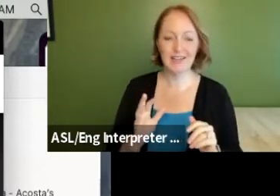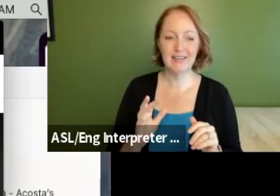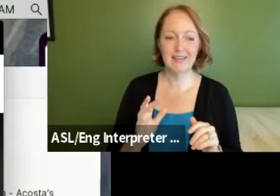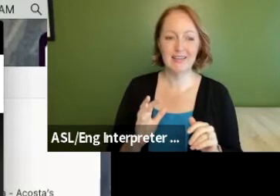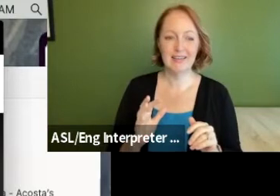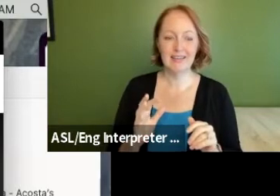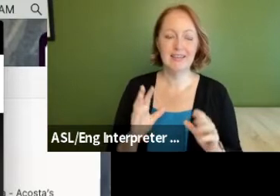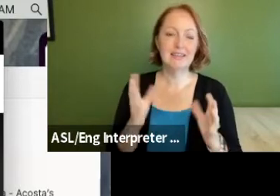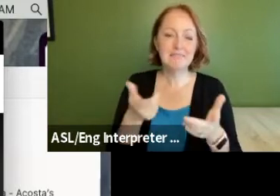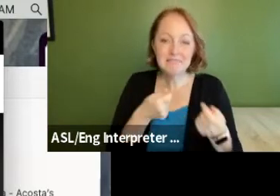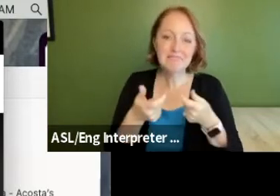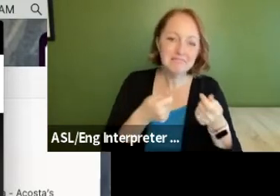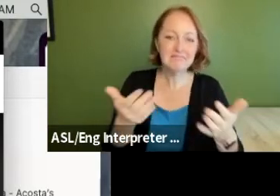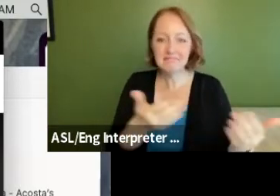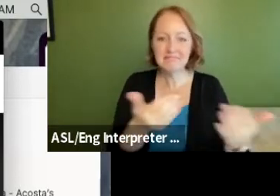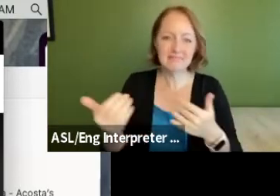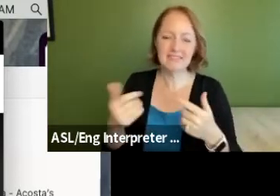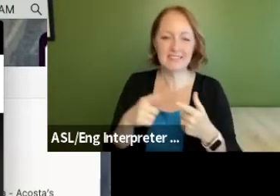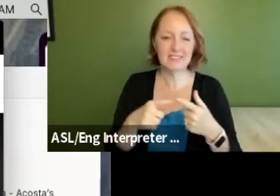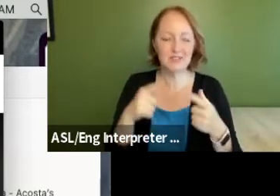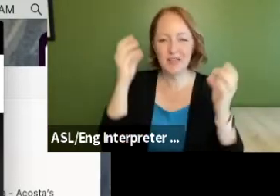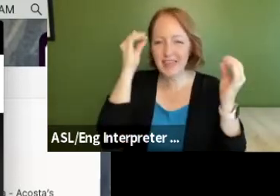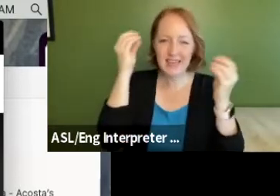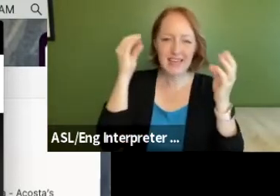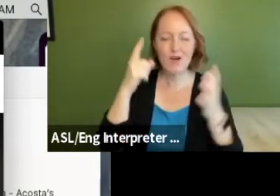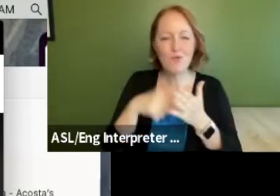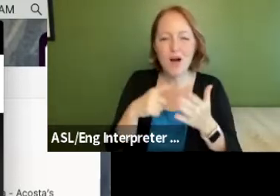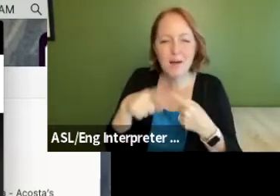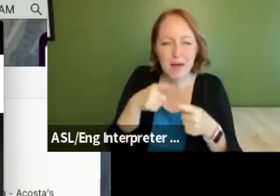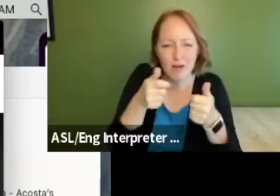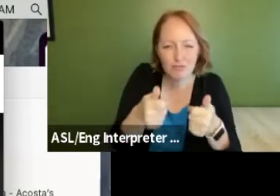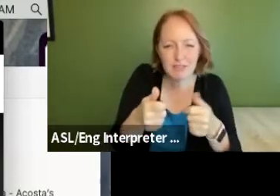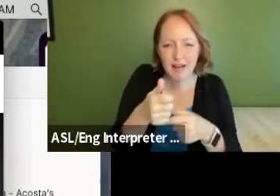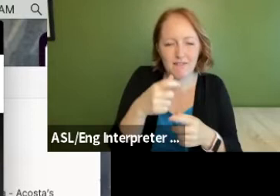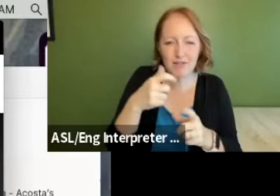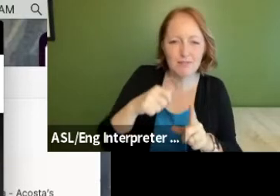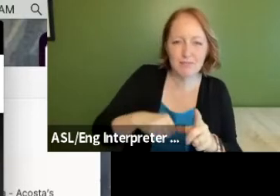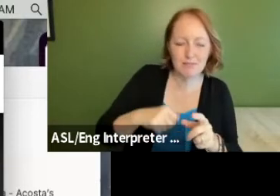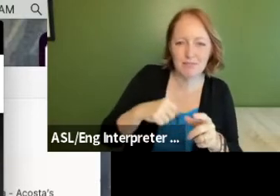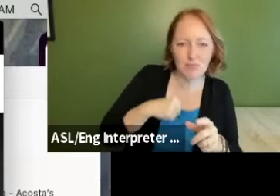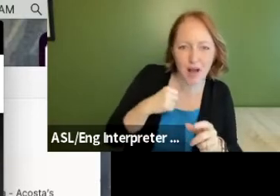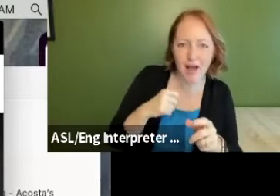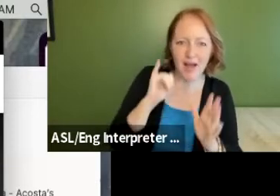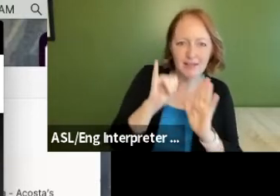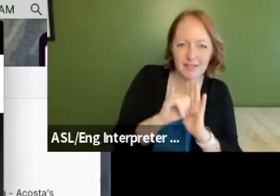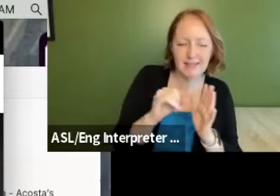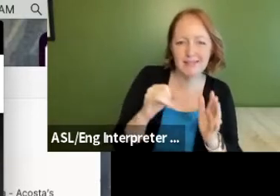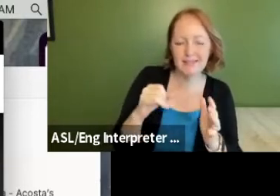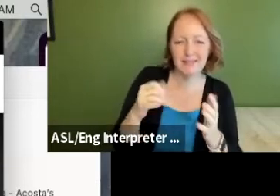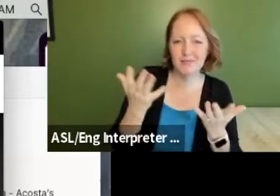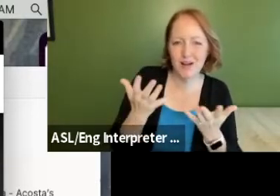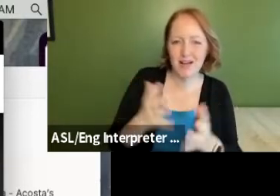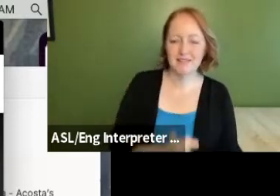kind of just getting them this, you know, into the thing space of like, what are some things about yourself, about your identity that you're super, super proud